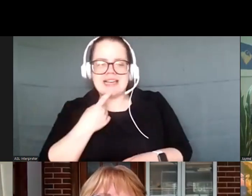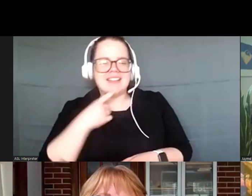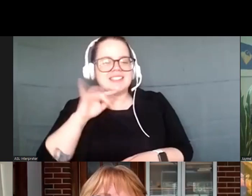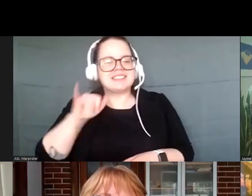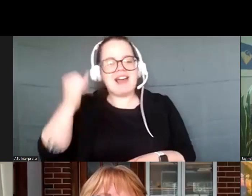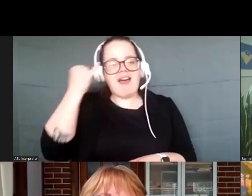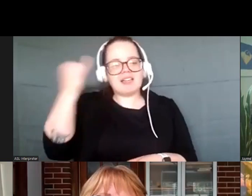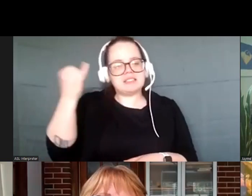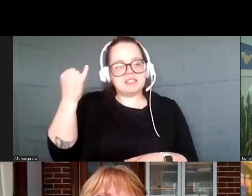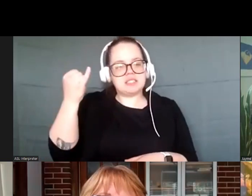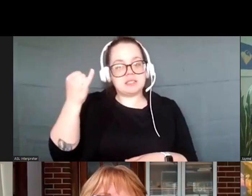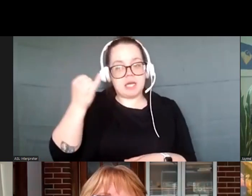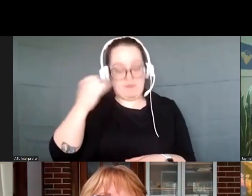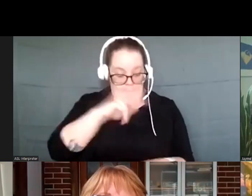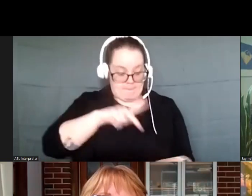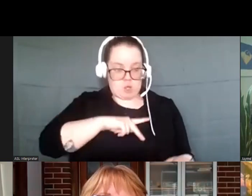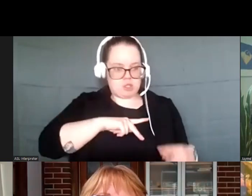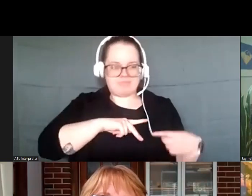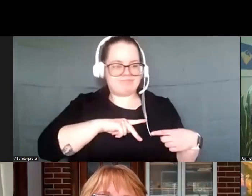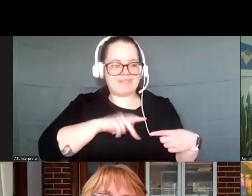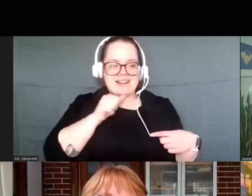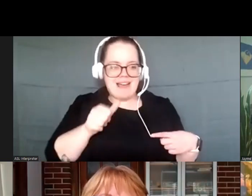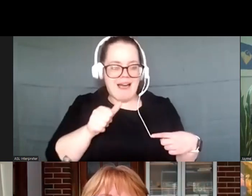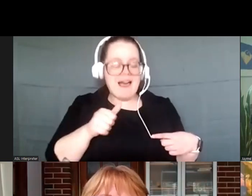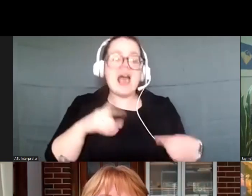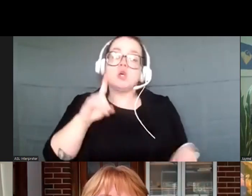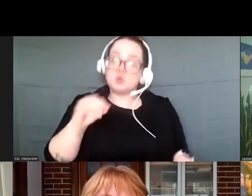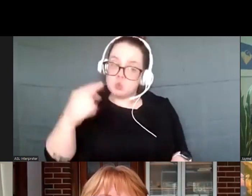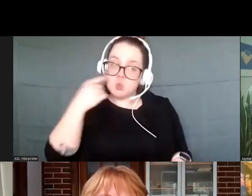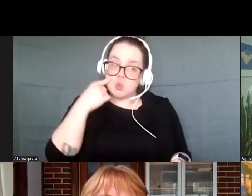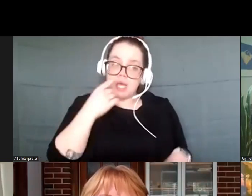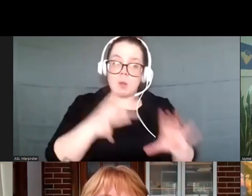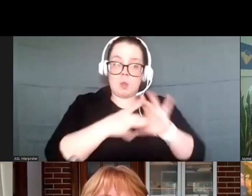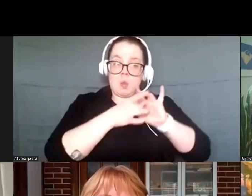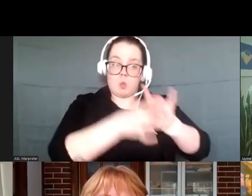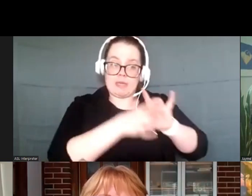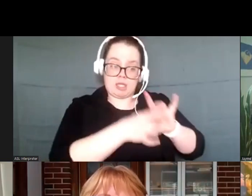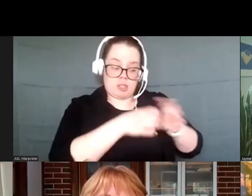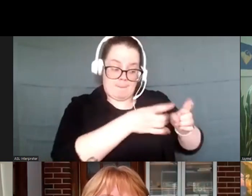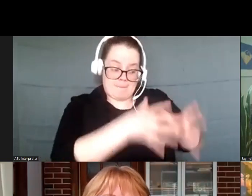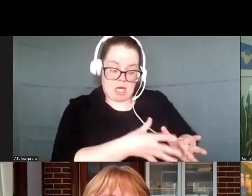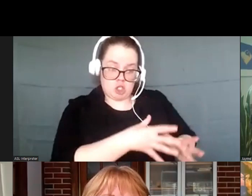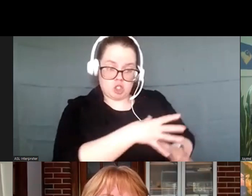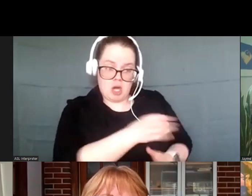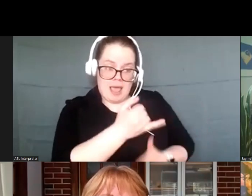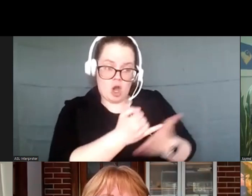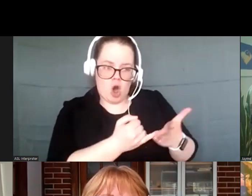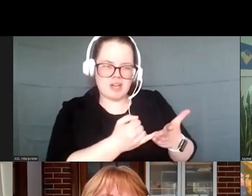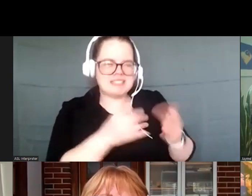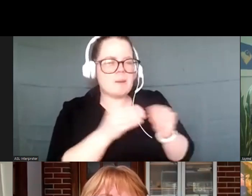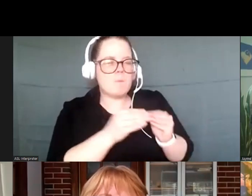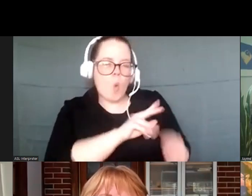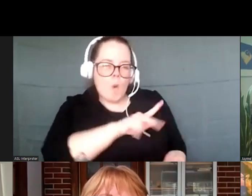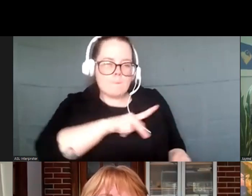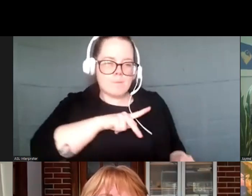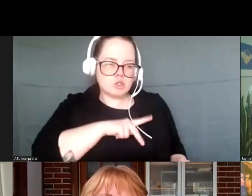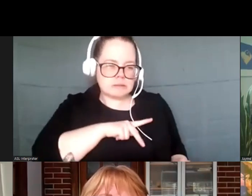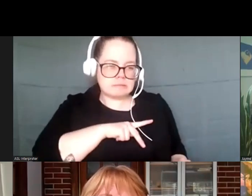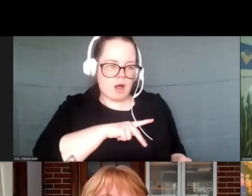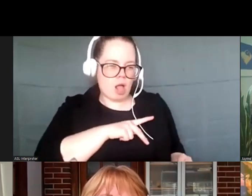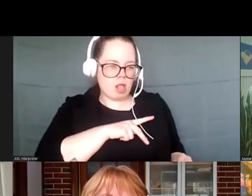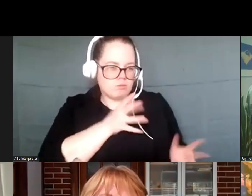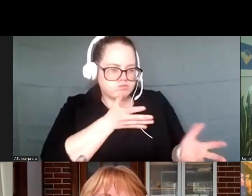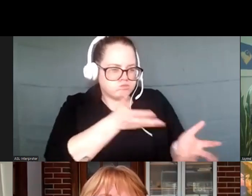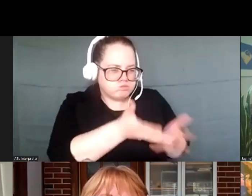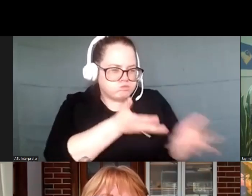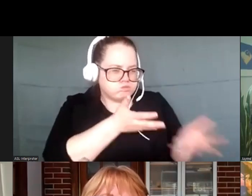being personal. Now, I do think the relationship between a manager and an artist, it often is a lot more personal because, and I